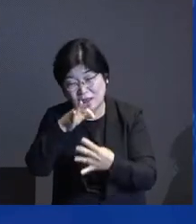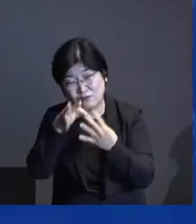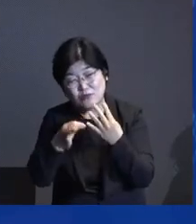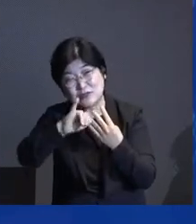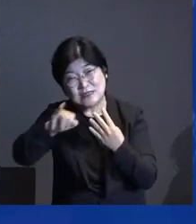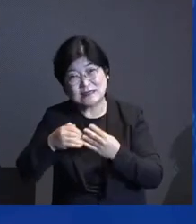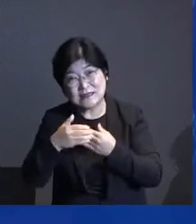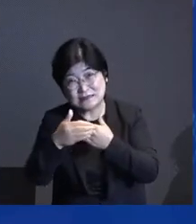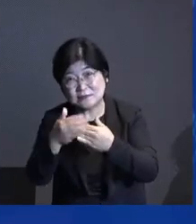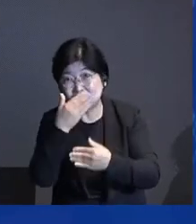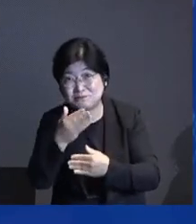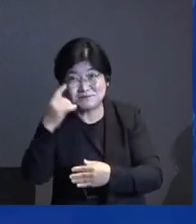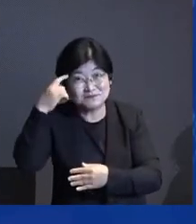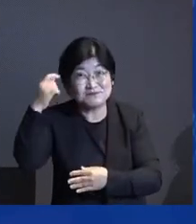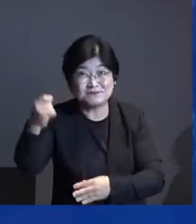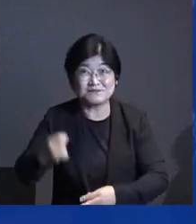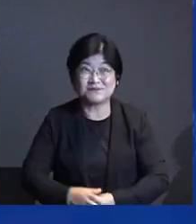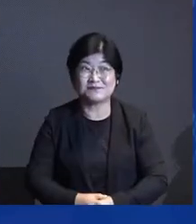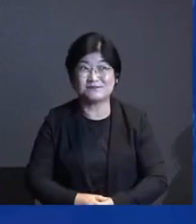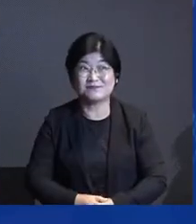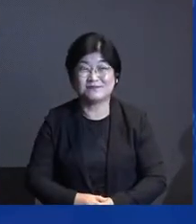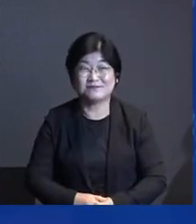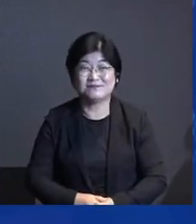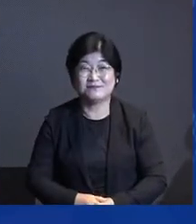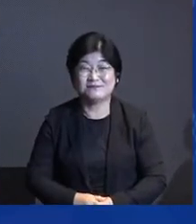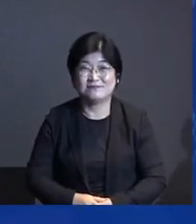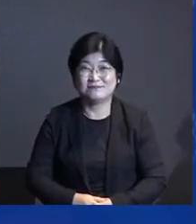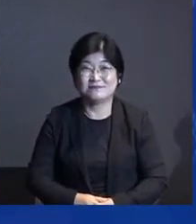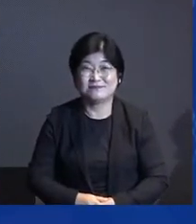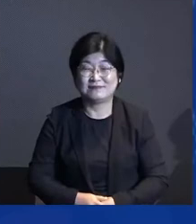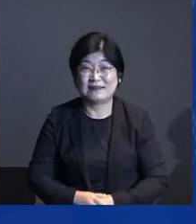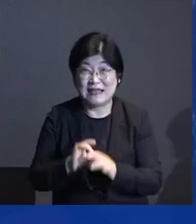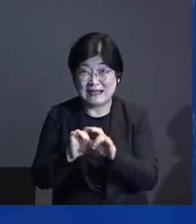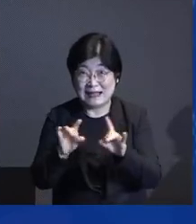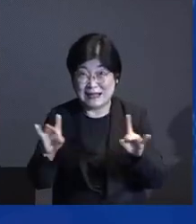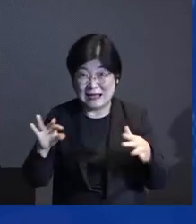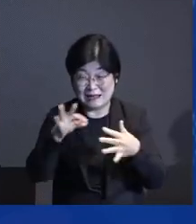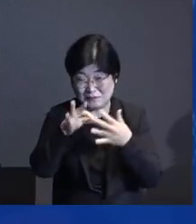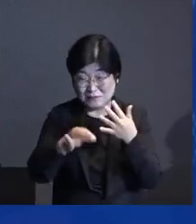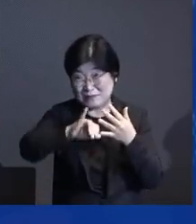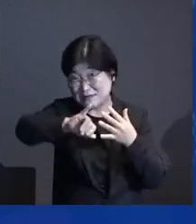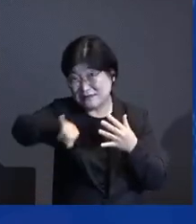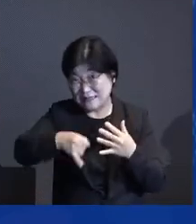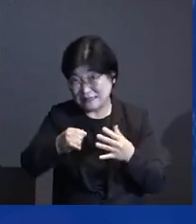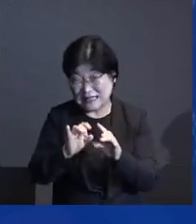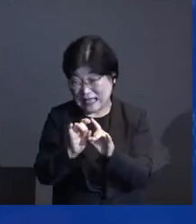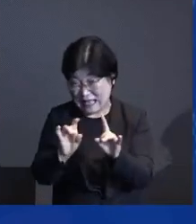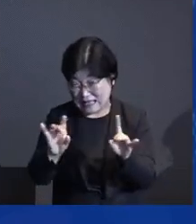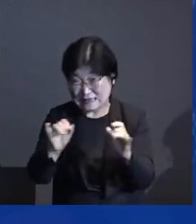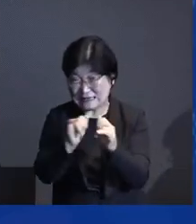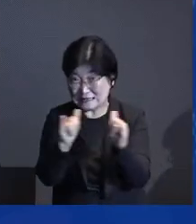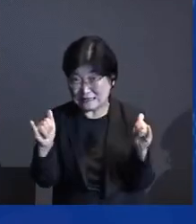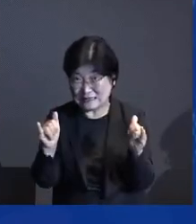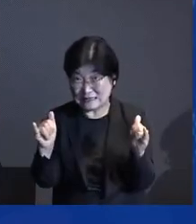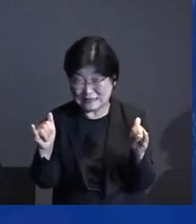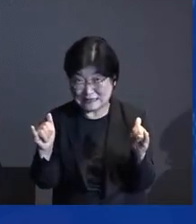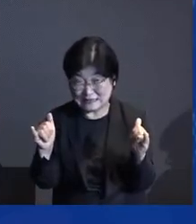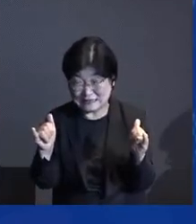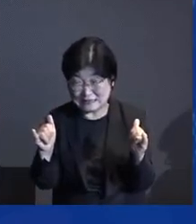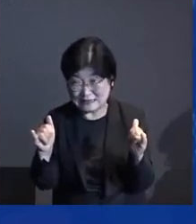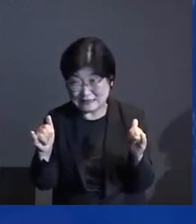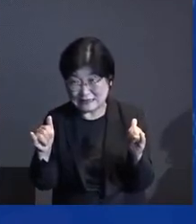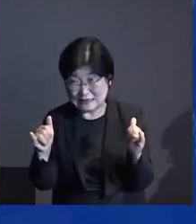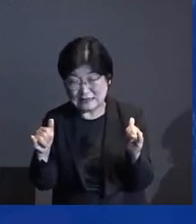give 2 minutes to each speaker, each project, to just share impressions and comments